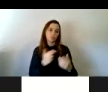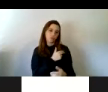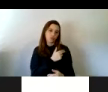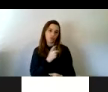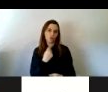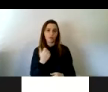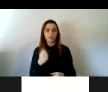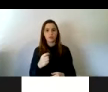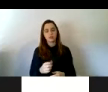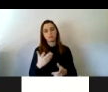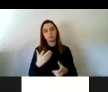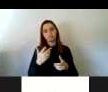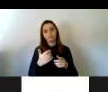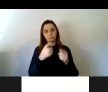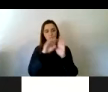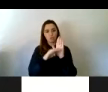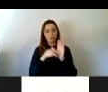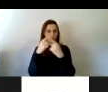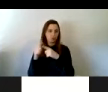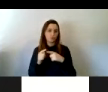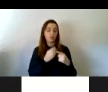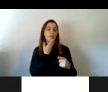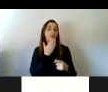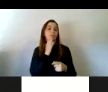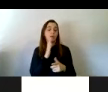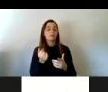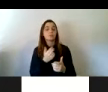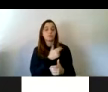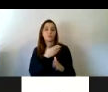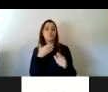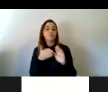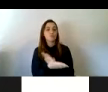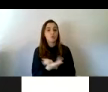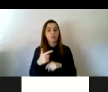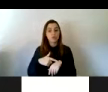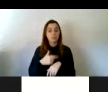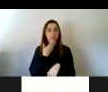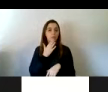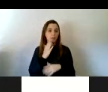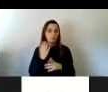It depends on how long time we are in the college. When we are first year